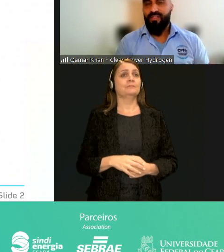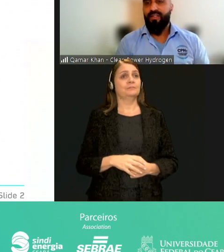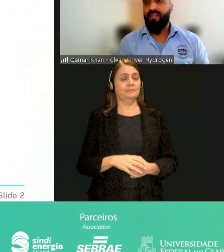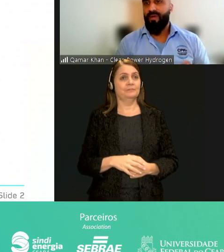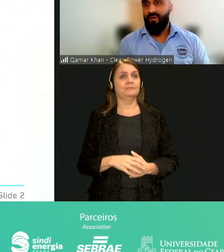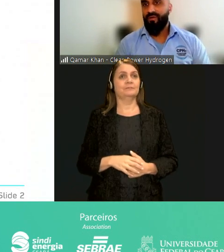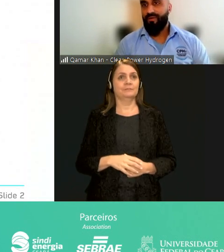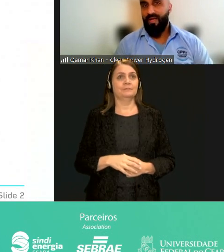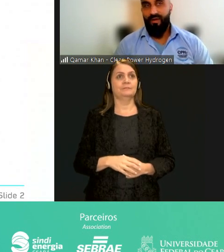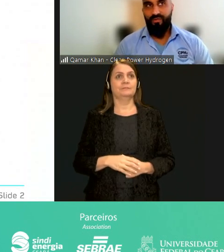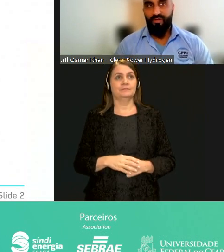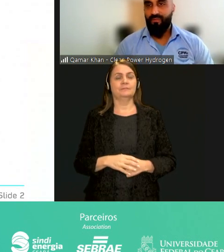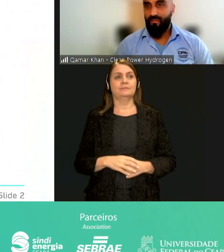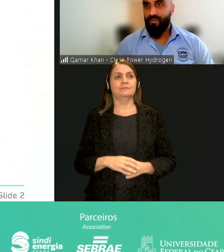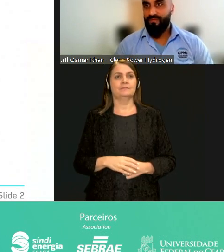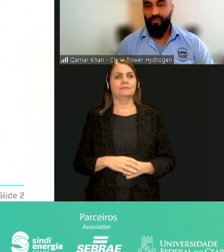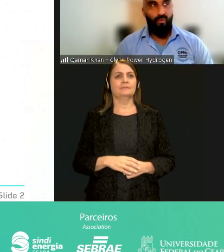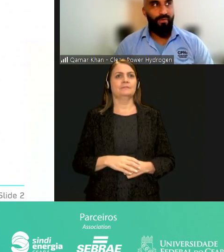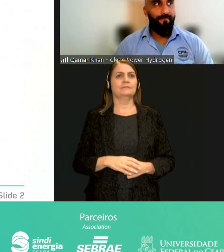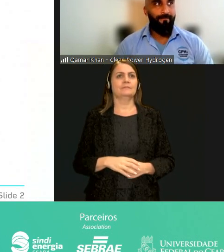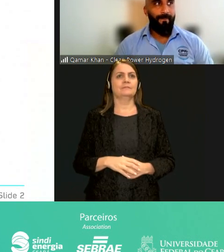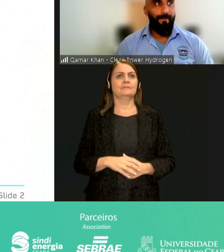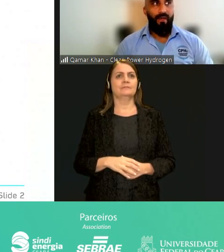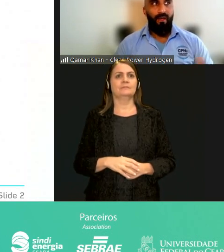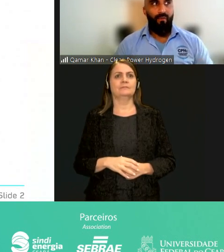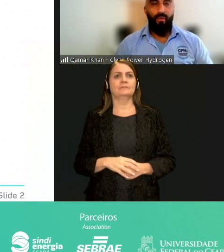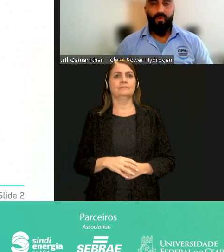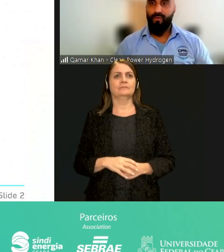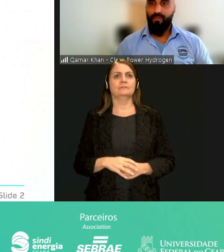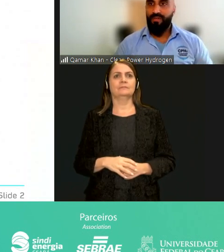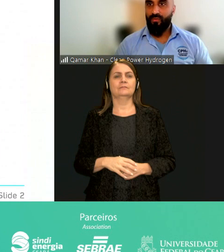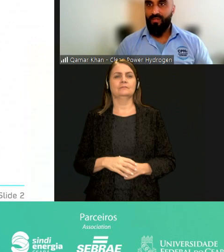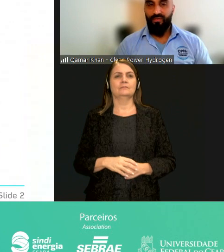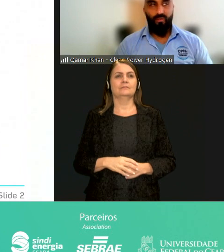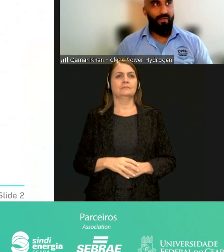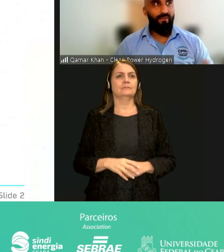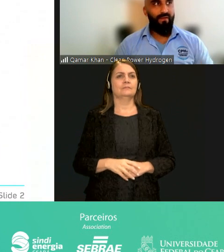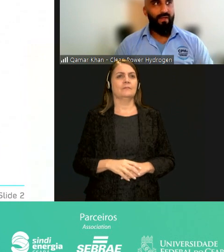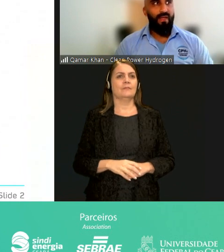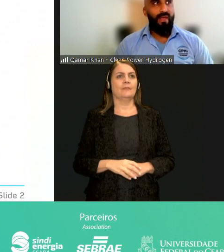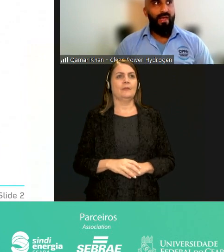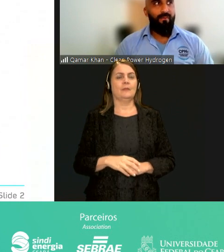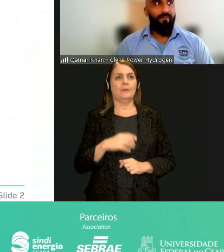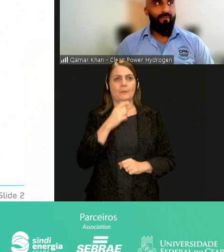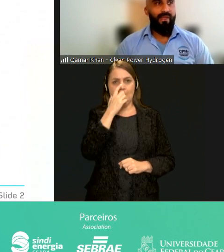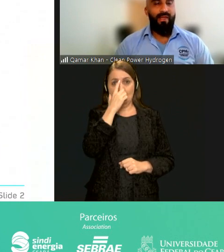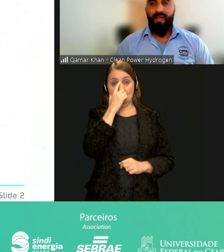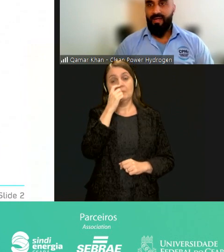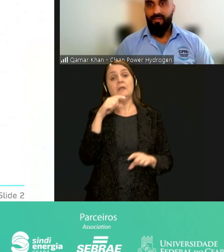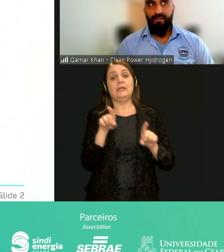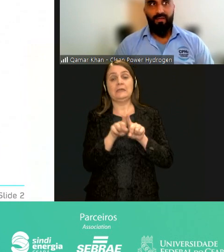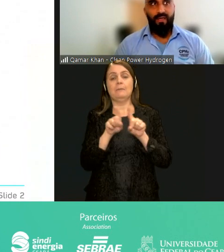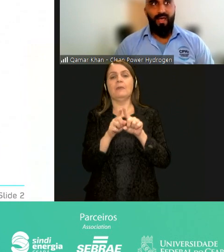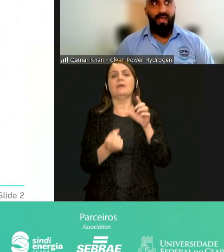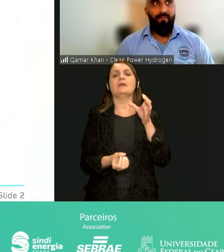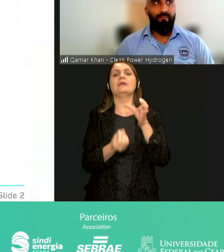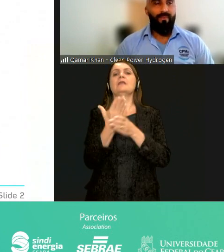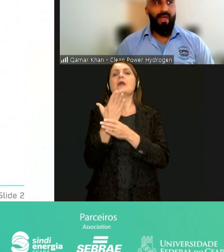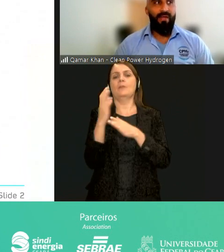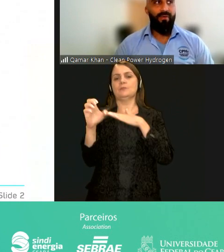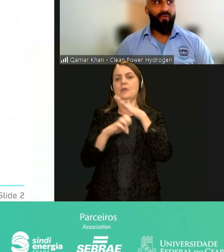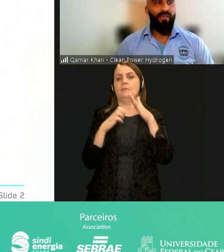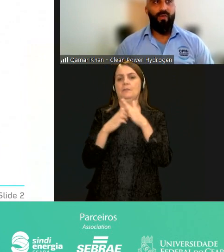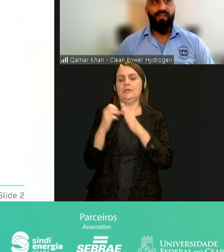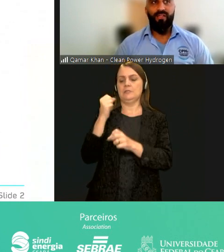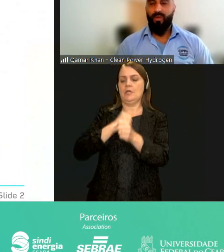the reason Clean Power Hydrogen was formed. We were formed in 2012 in Ireland,